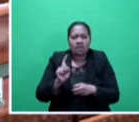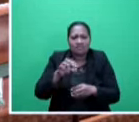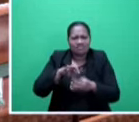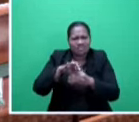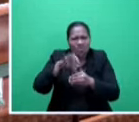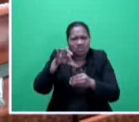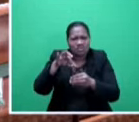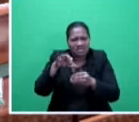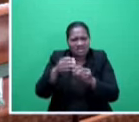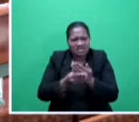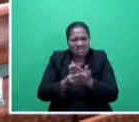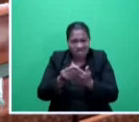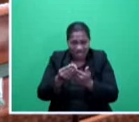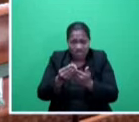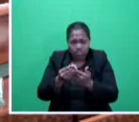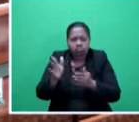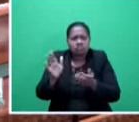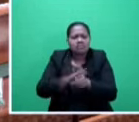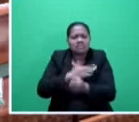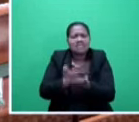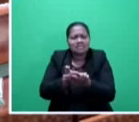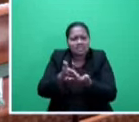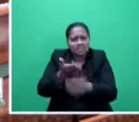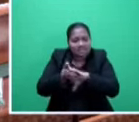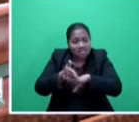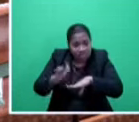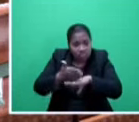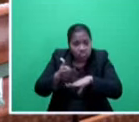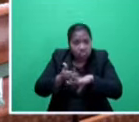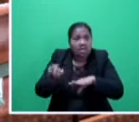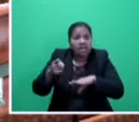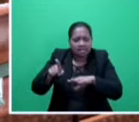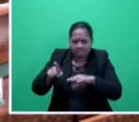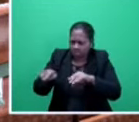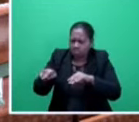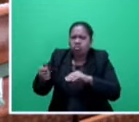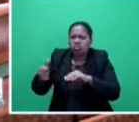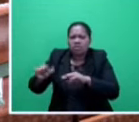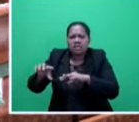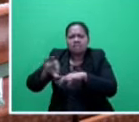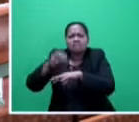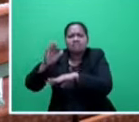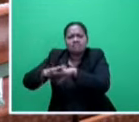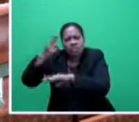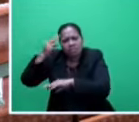renewal requirements and the use of married names.